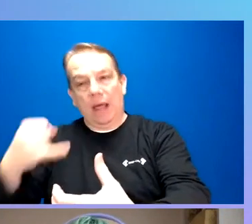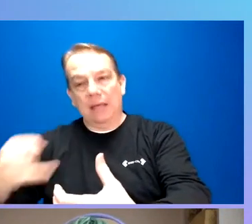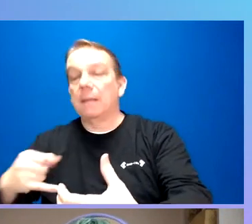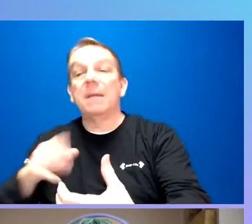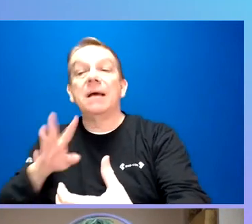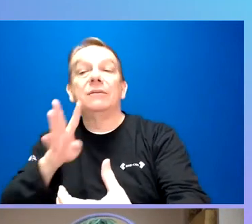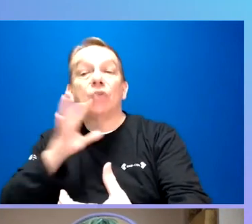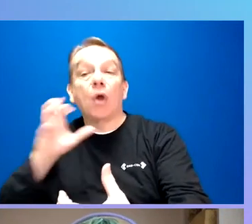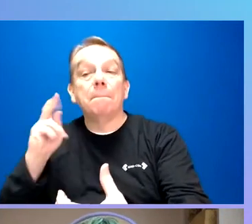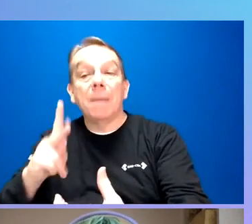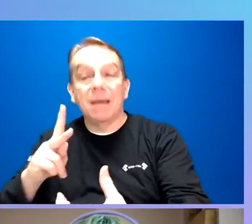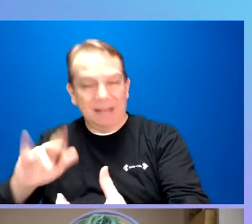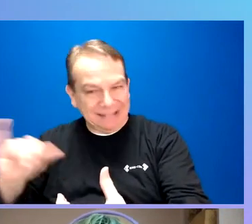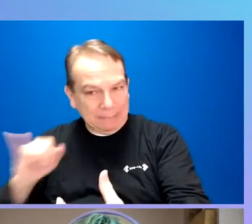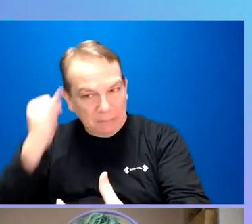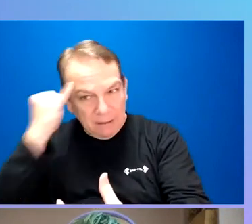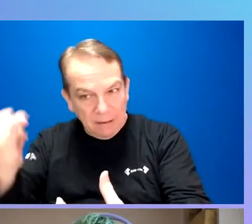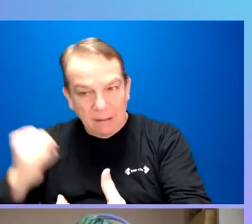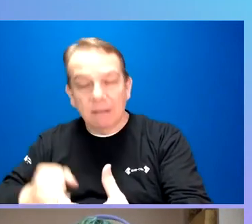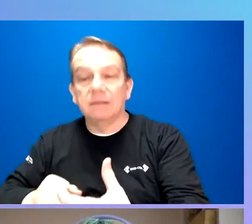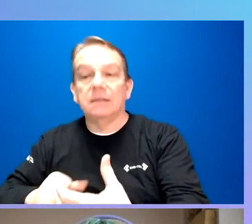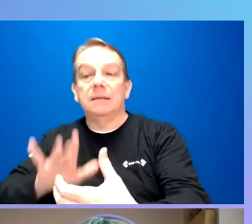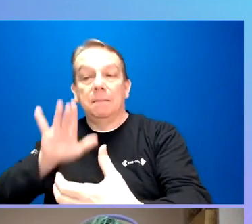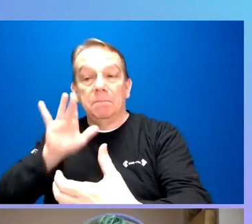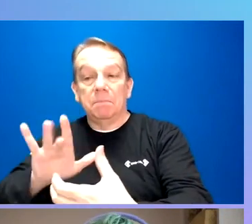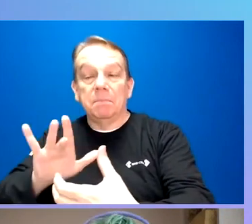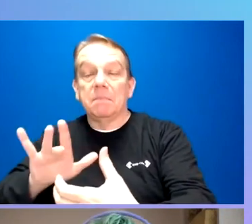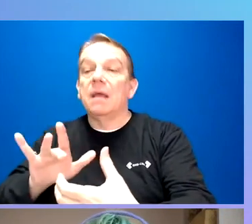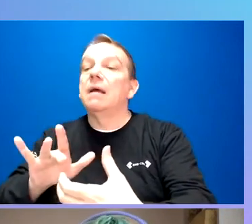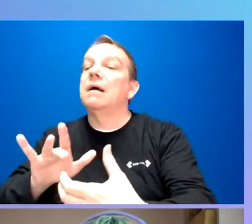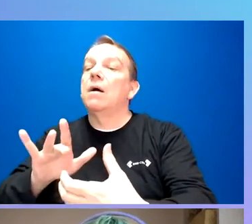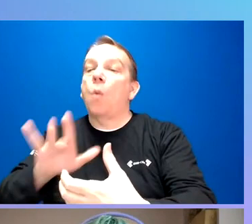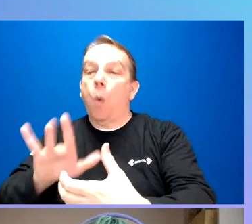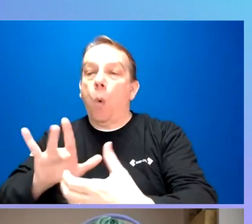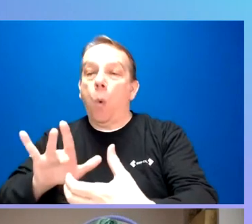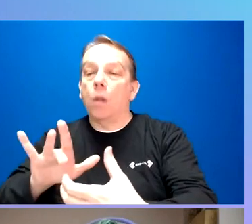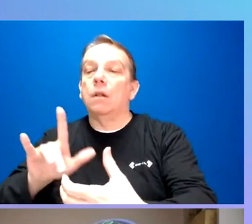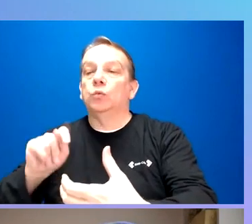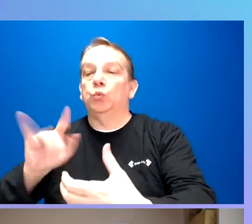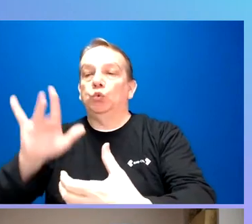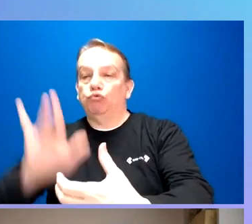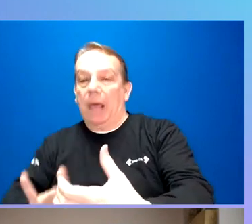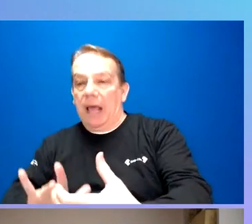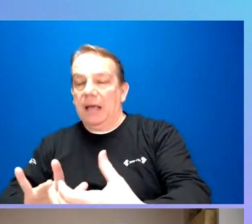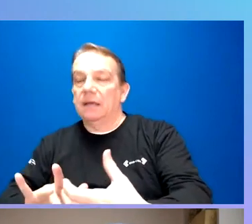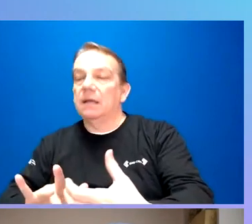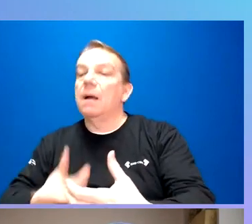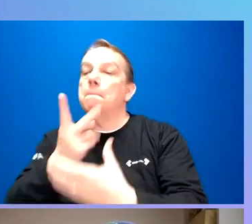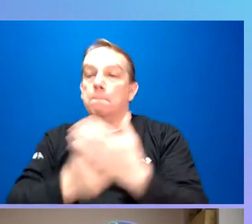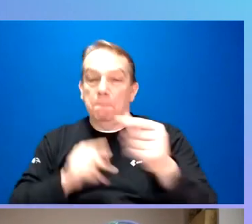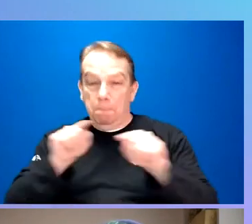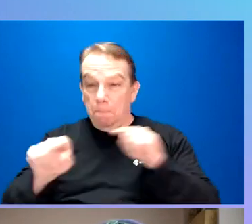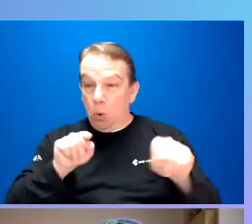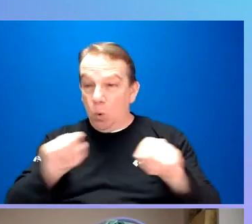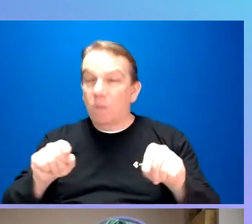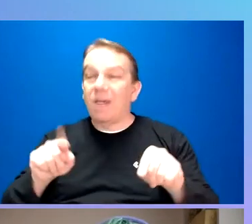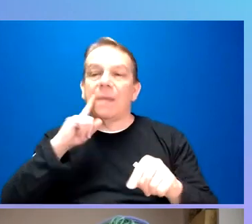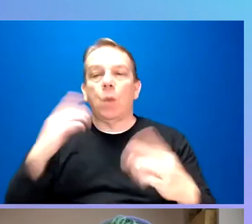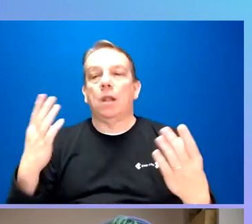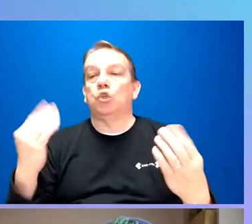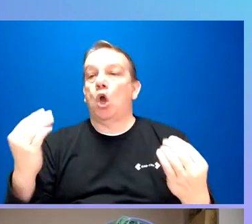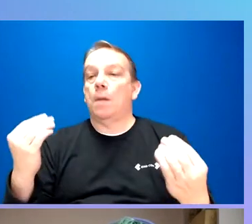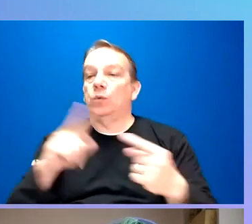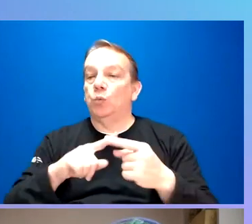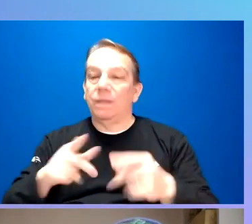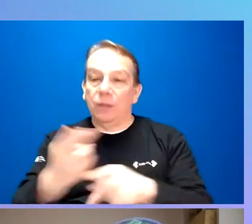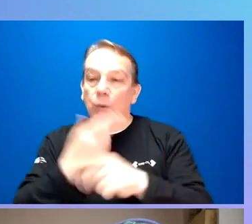similar: drag to reorder, double tap, and hold to drag. So in both of these scenarios, although they've